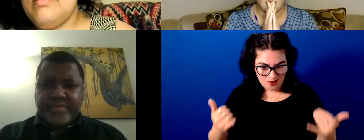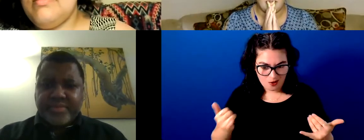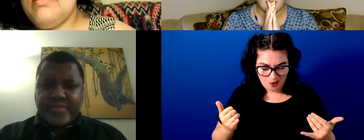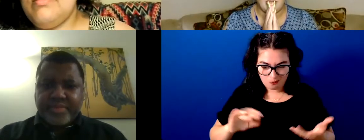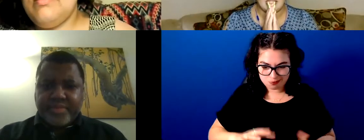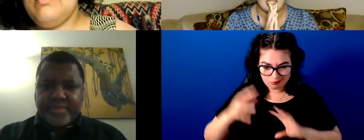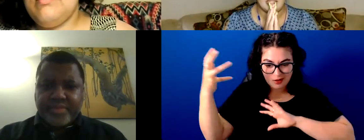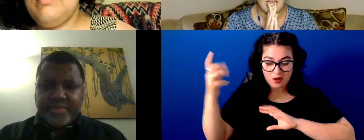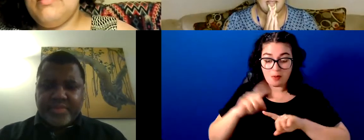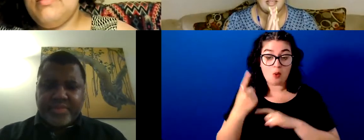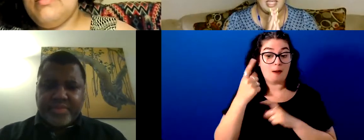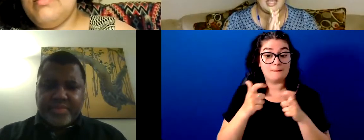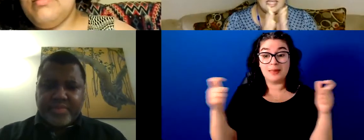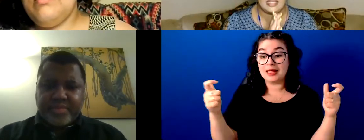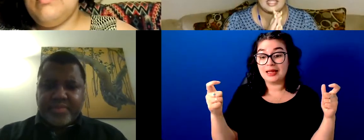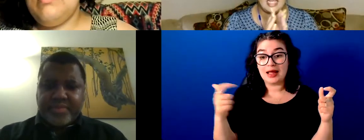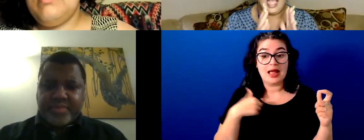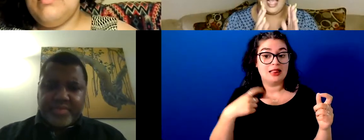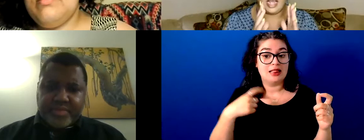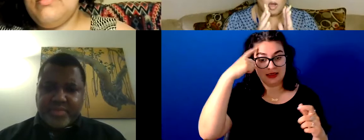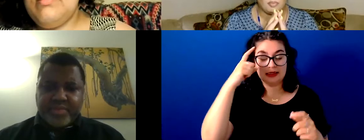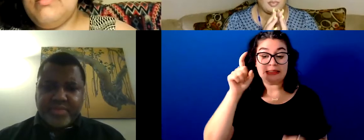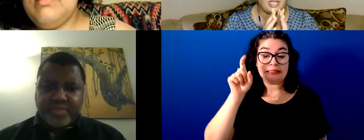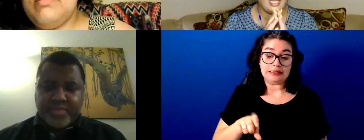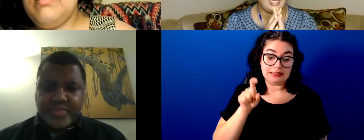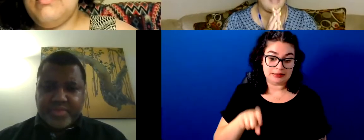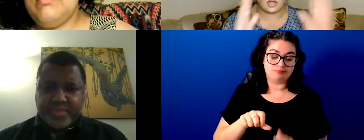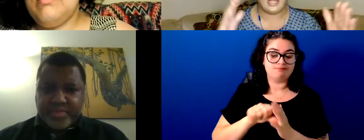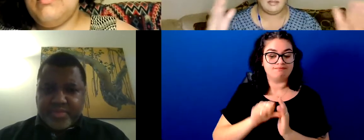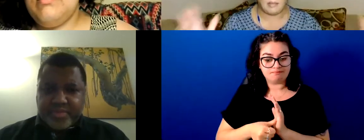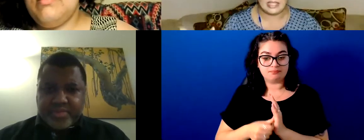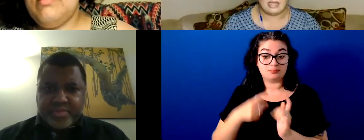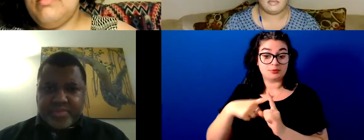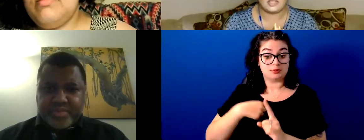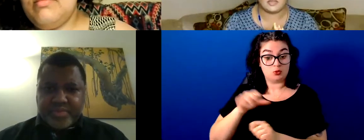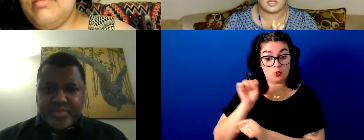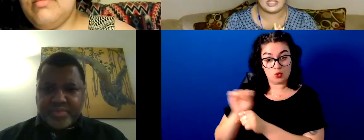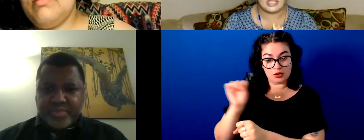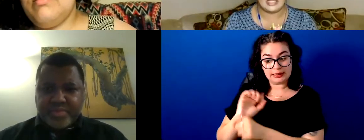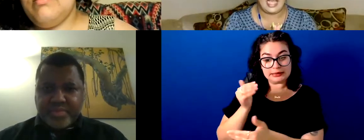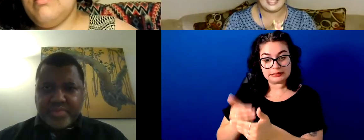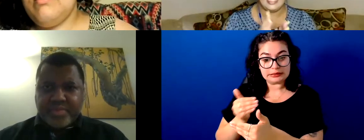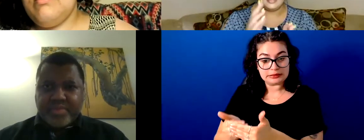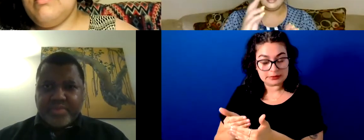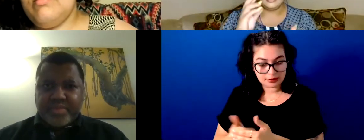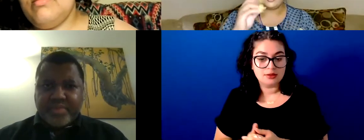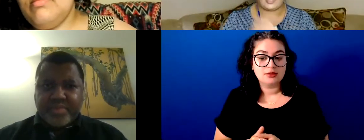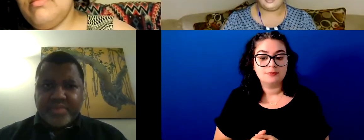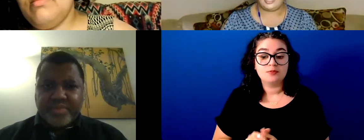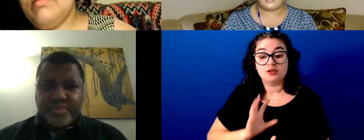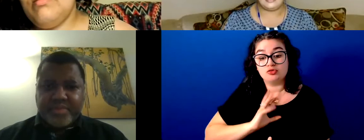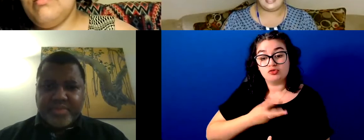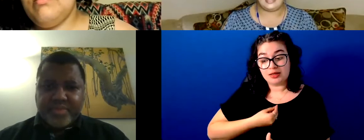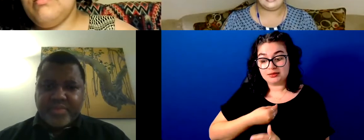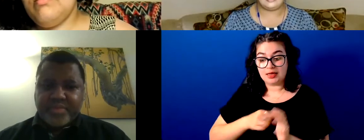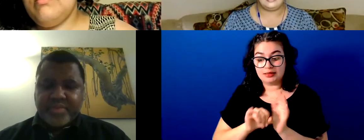the biggest things that I think that needs, and I hope, and I'm working myself towards this, is that transgender